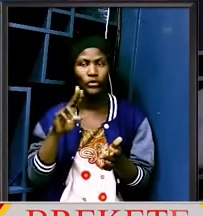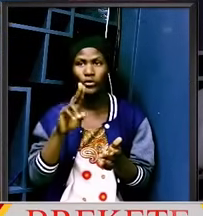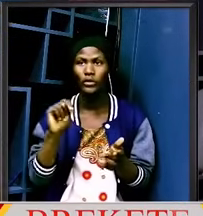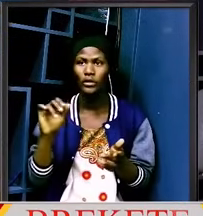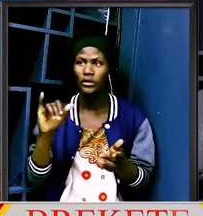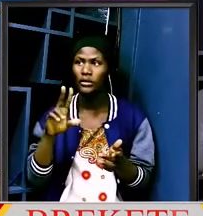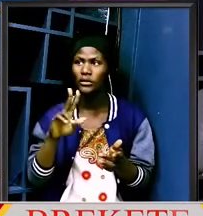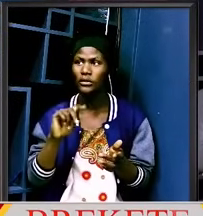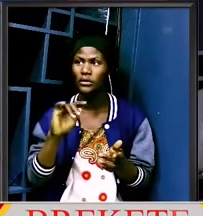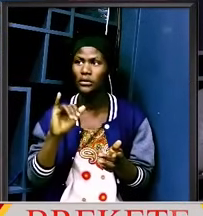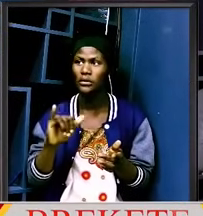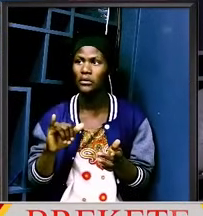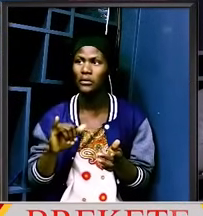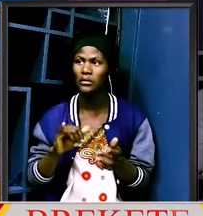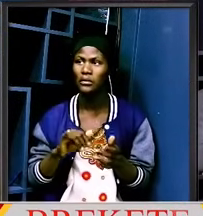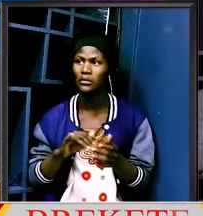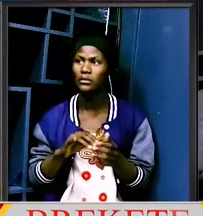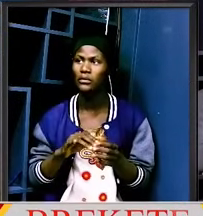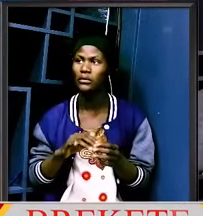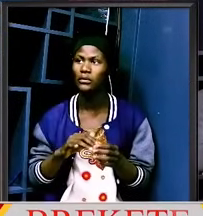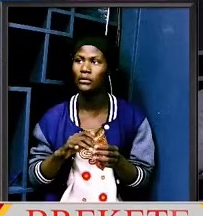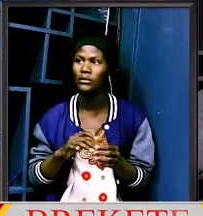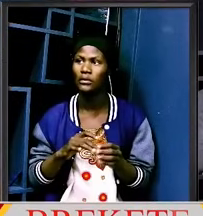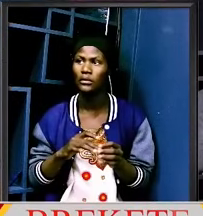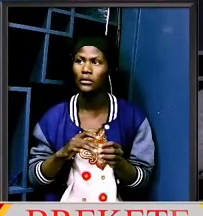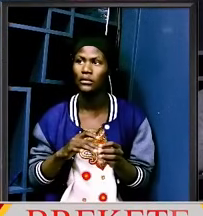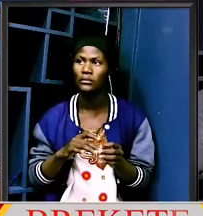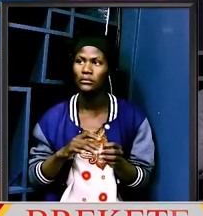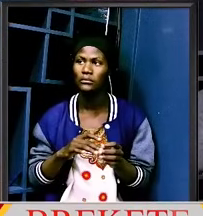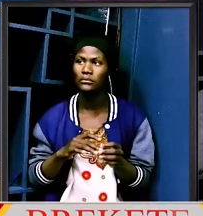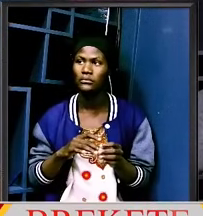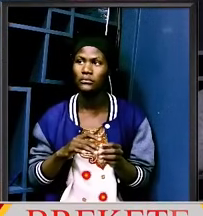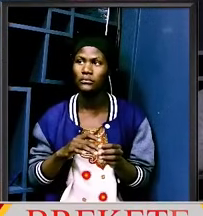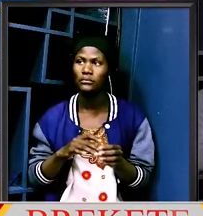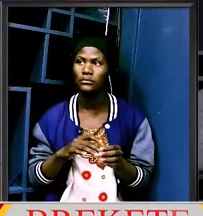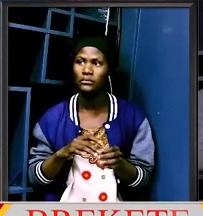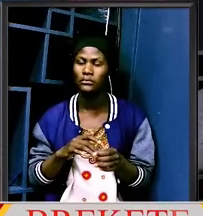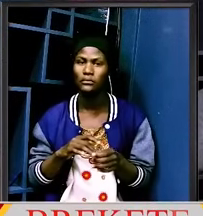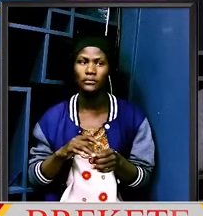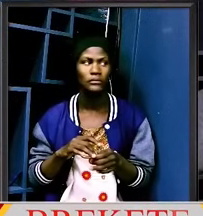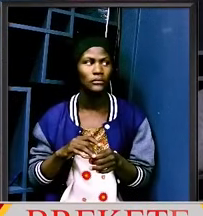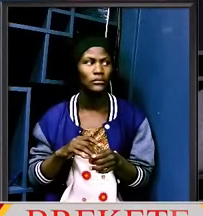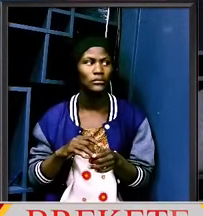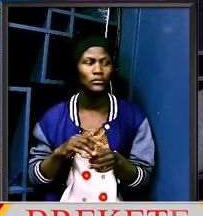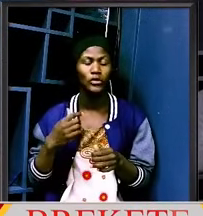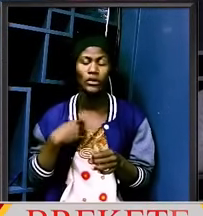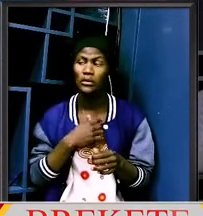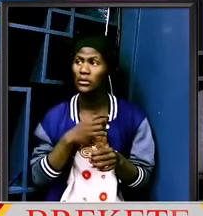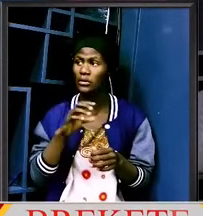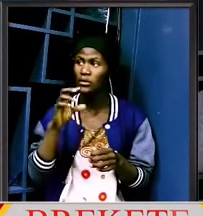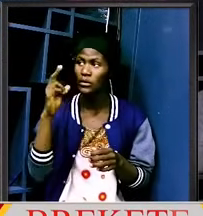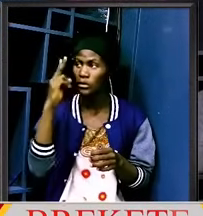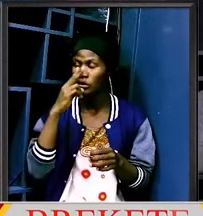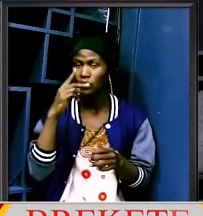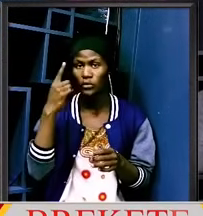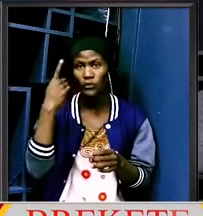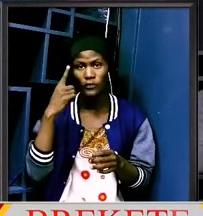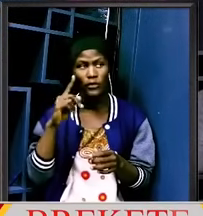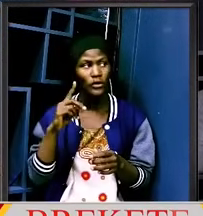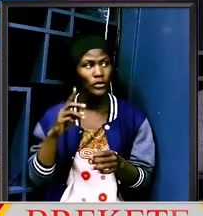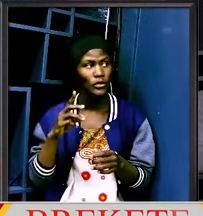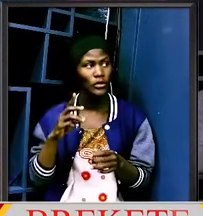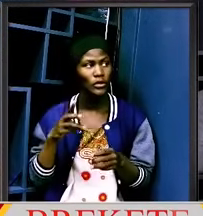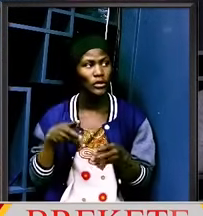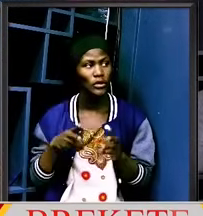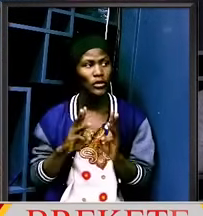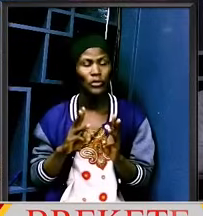danger. We are not even there again. We have been displaced. Don't worry. We will look for a way to relocate you